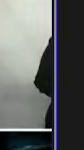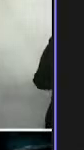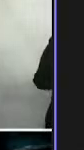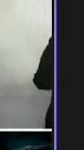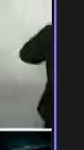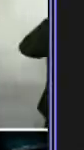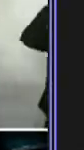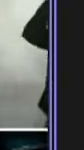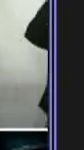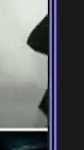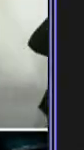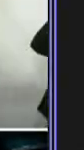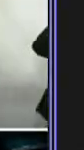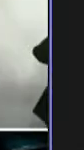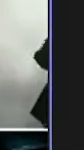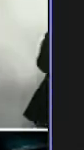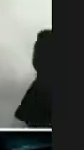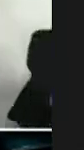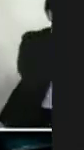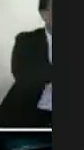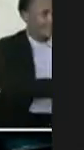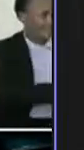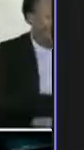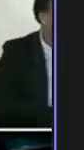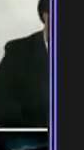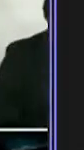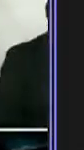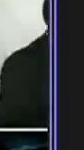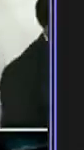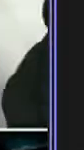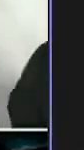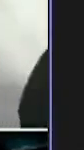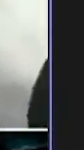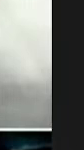I can't hear you, Speaker. Honorable Twala. Yes,